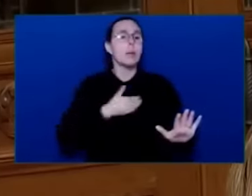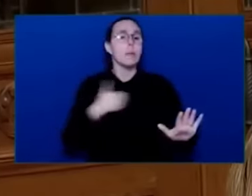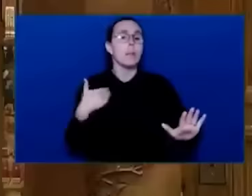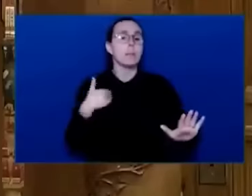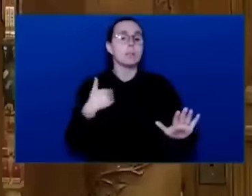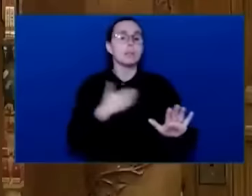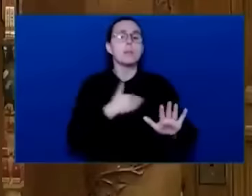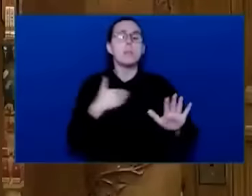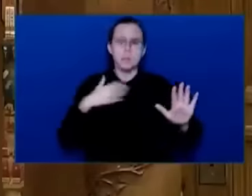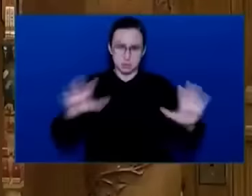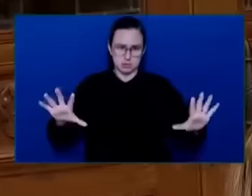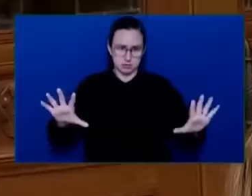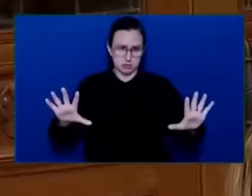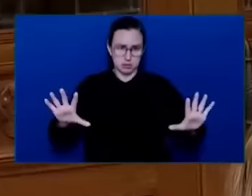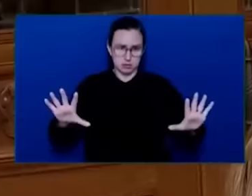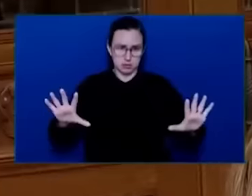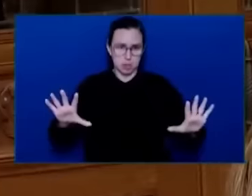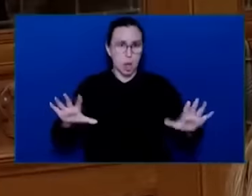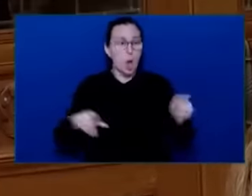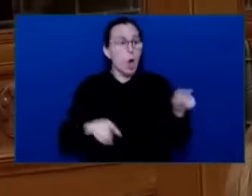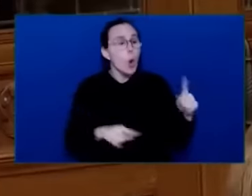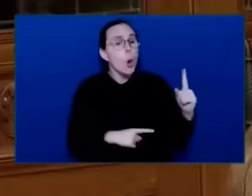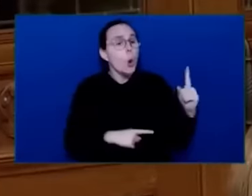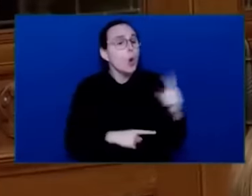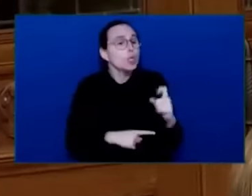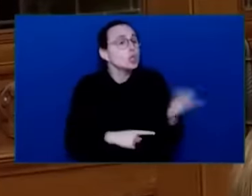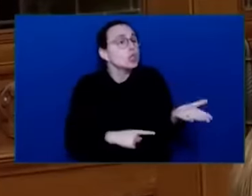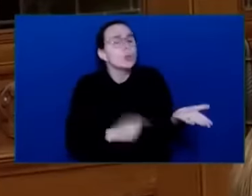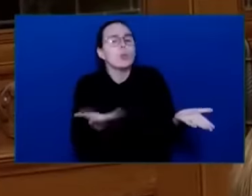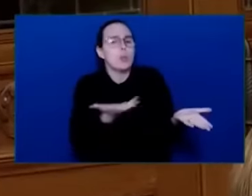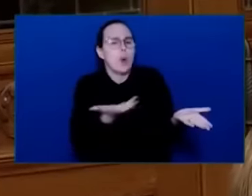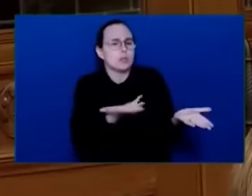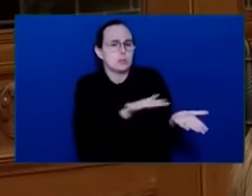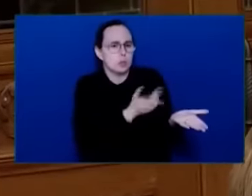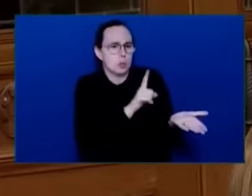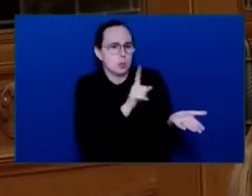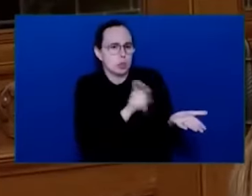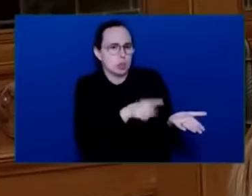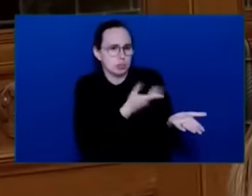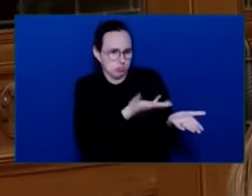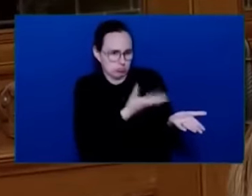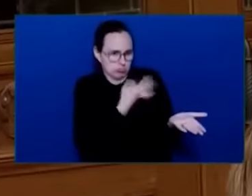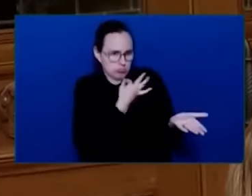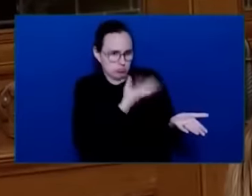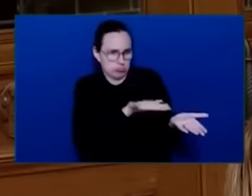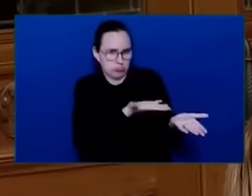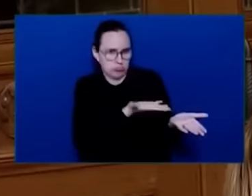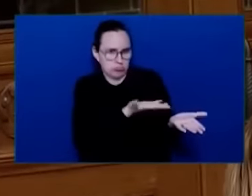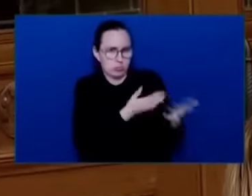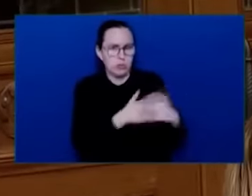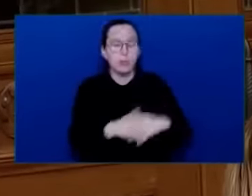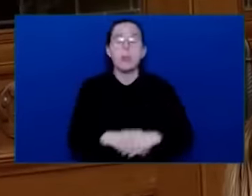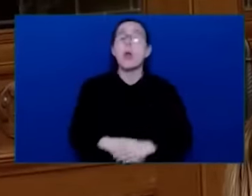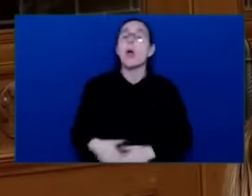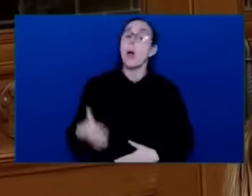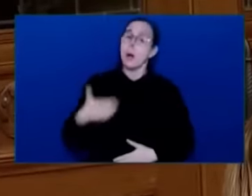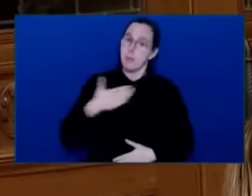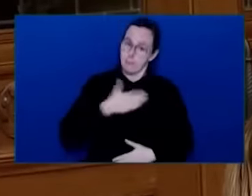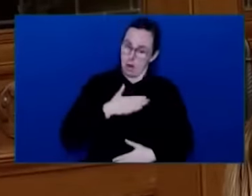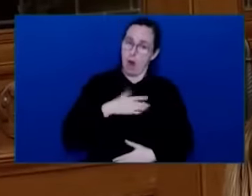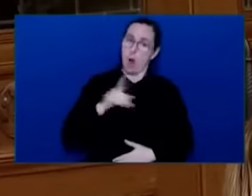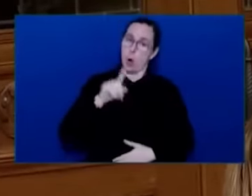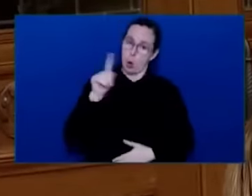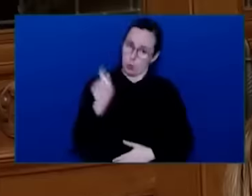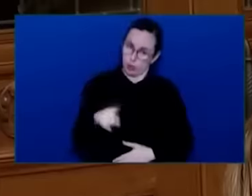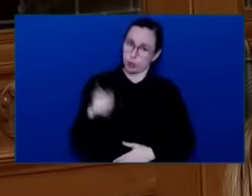question, please. Thank you, Mr. Speaker. My question to this NDP Premier, will he fire Dr. Bonnie Henry